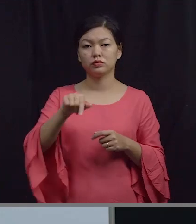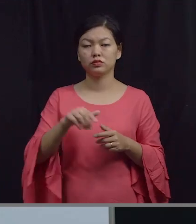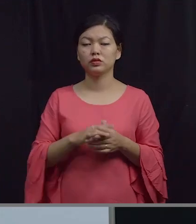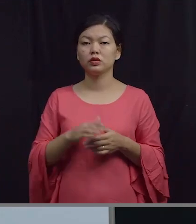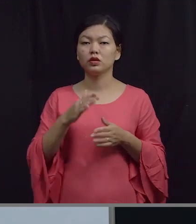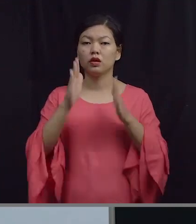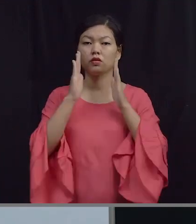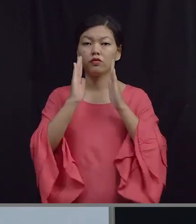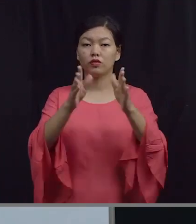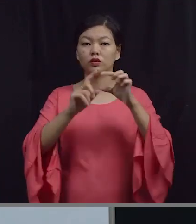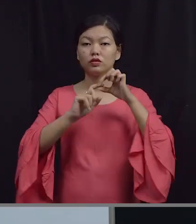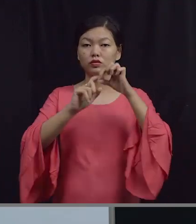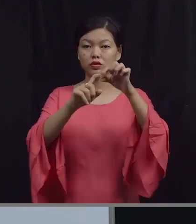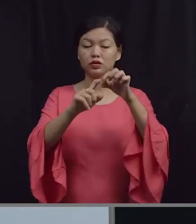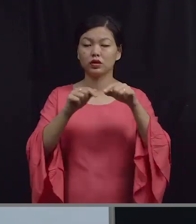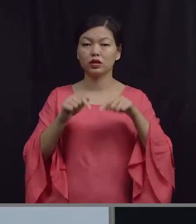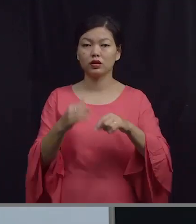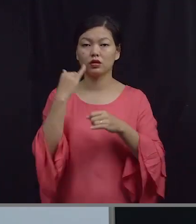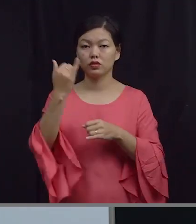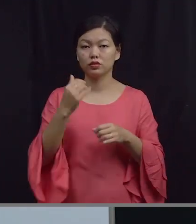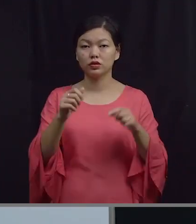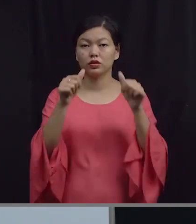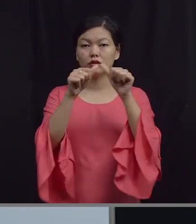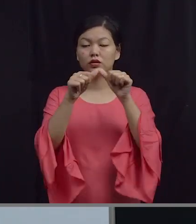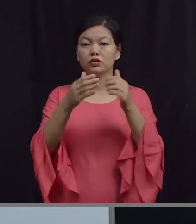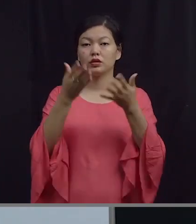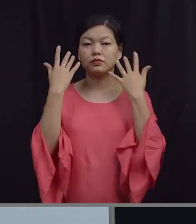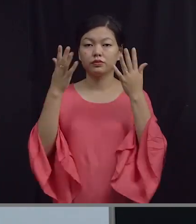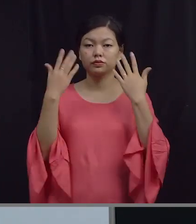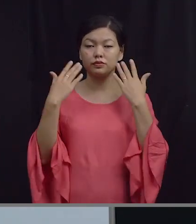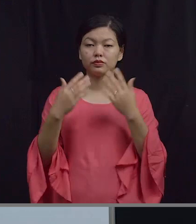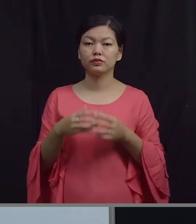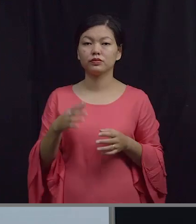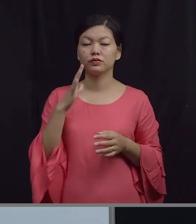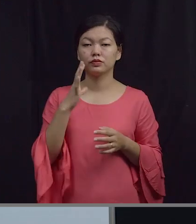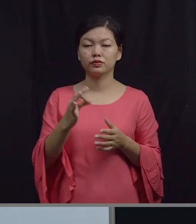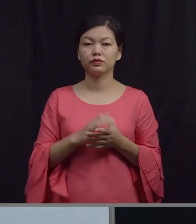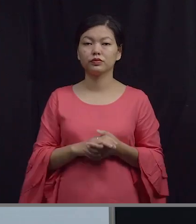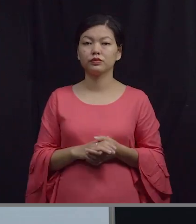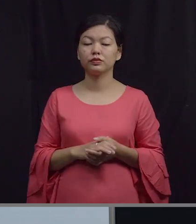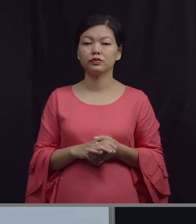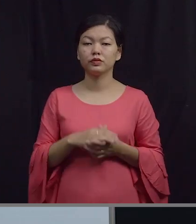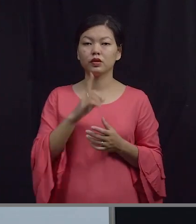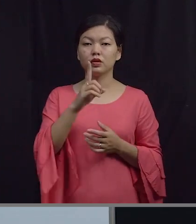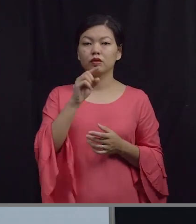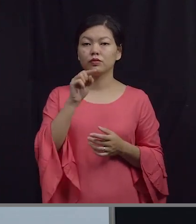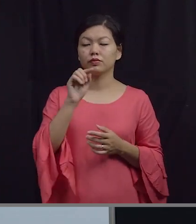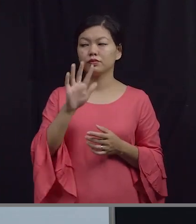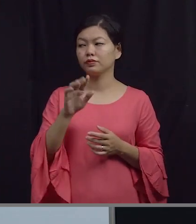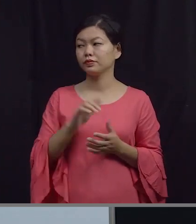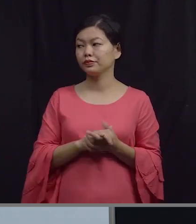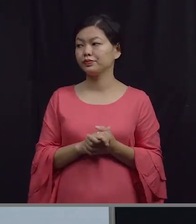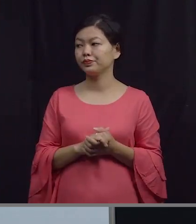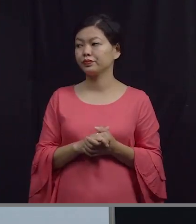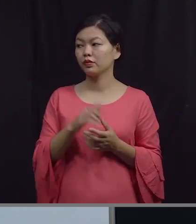the convex lens in the air medium. So we'll write 1.5 minus 1 by r1, 1 by